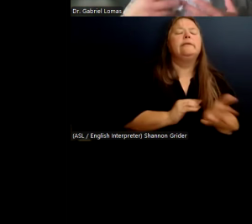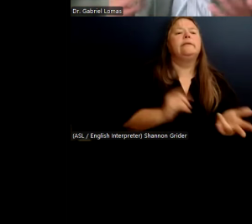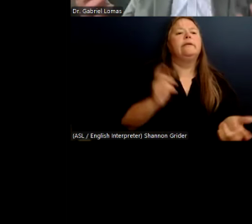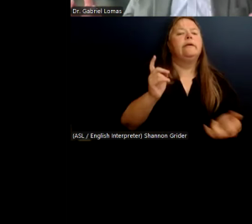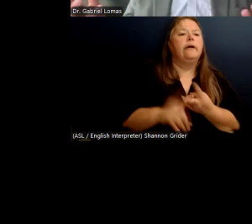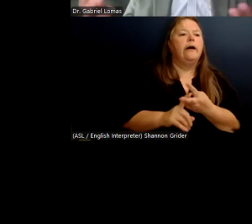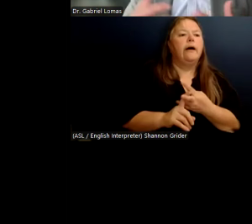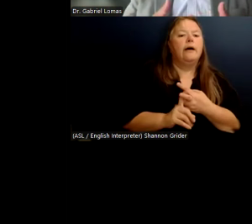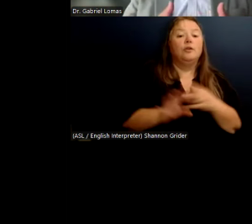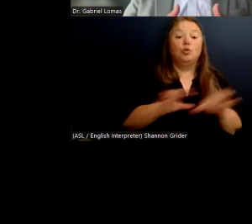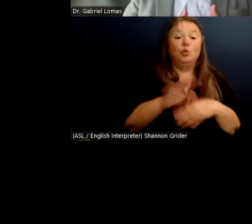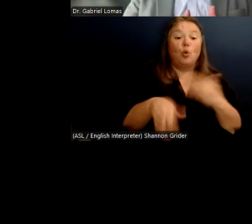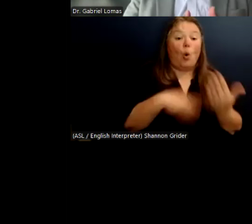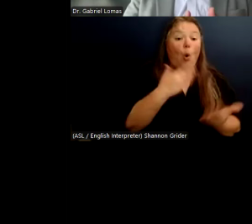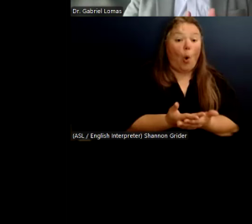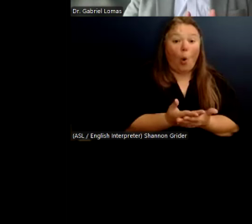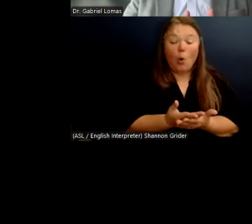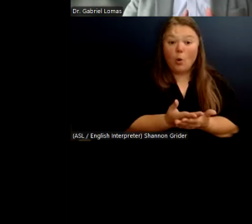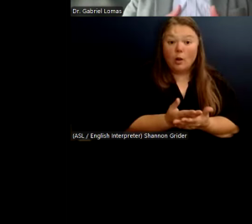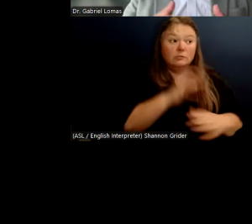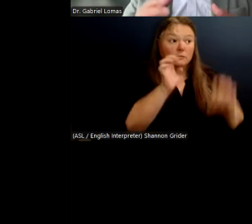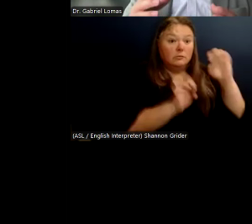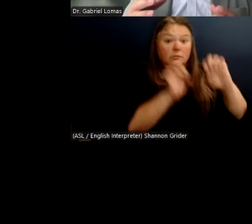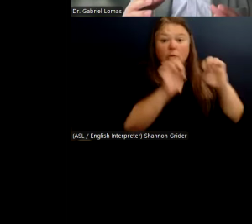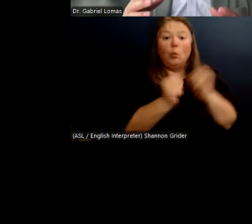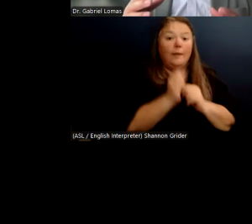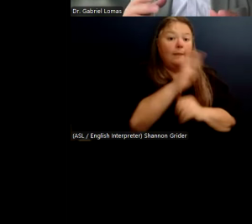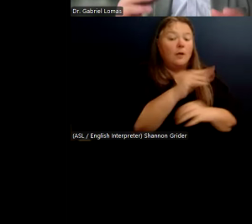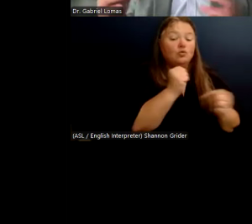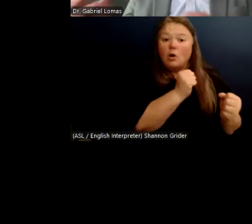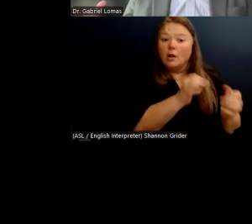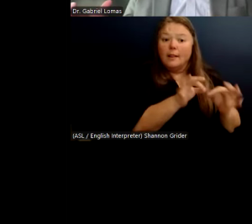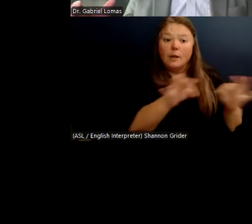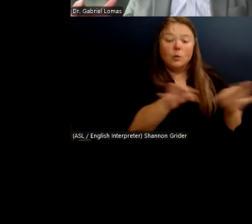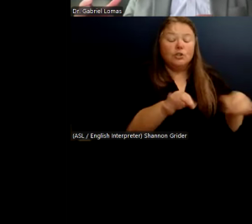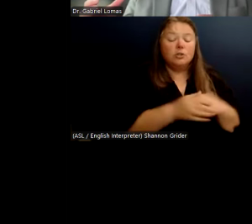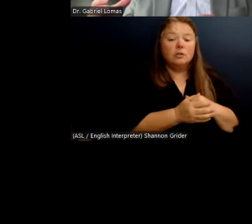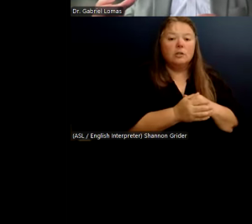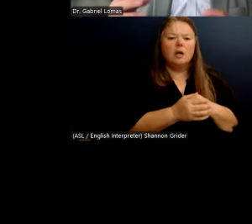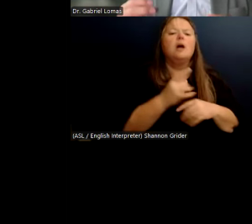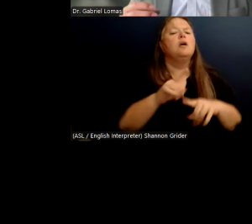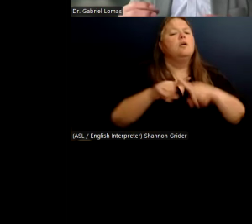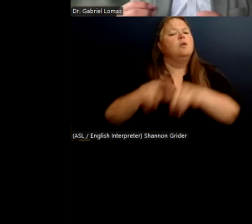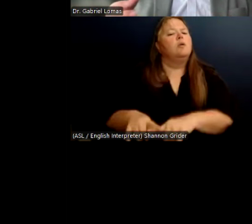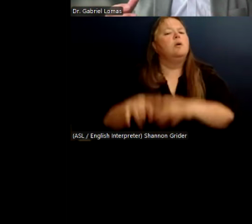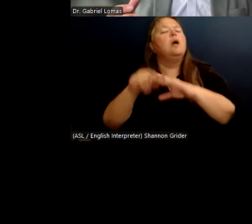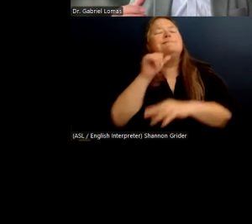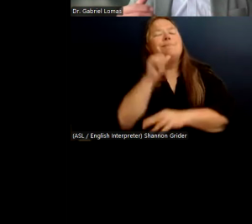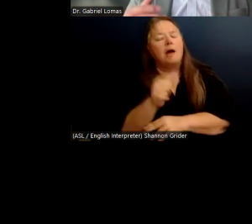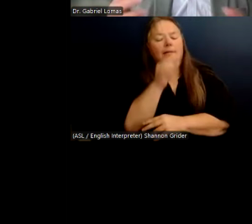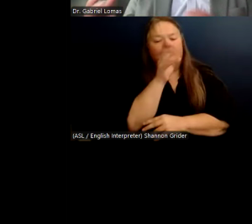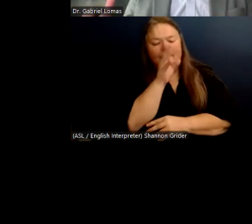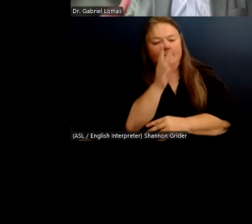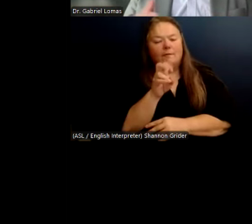we do the entire administration in their strongest language. And we lean on nonverbal testing, nonverbal results for cognitive